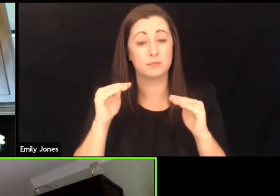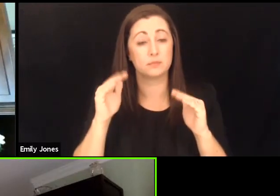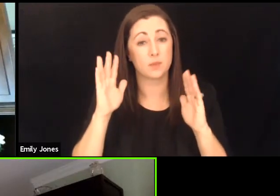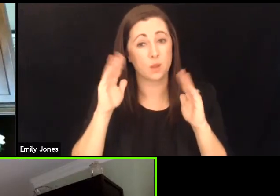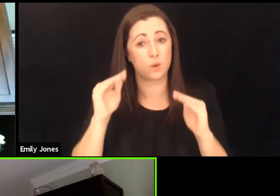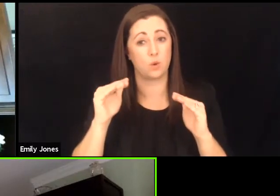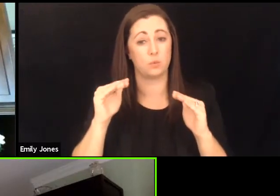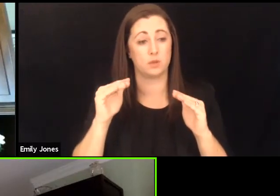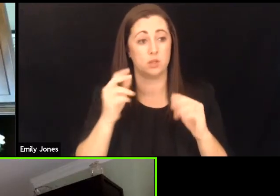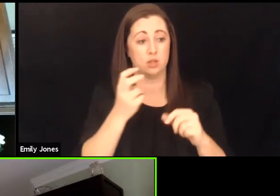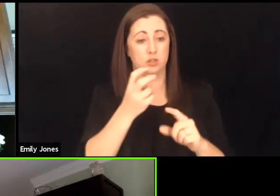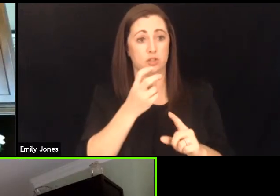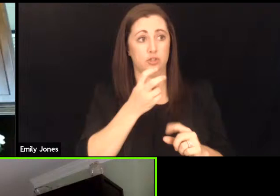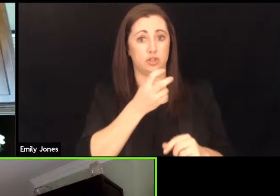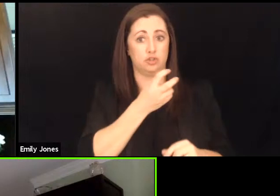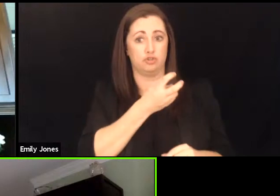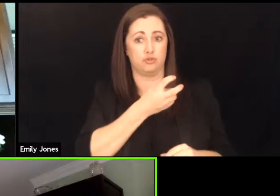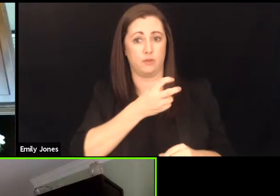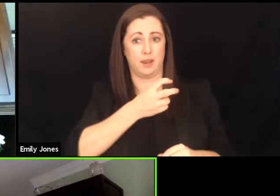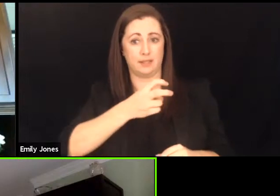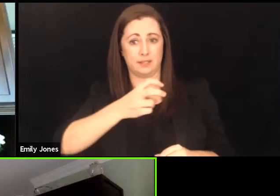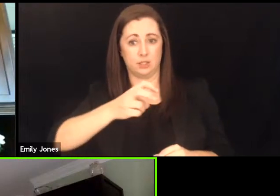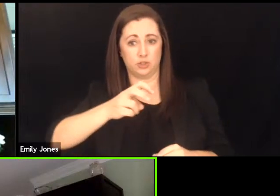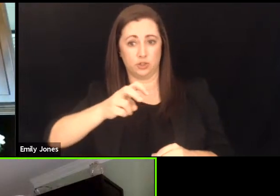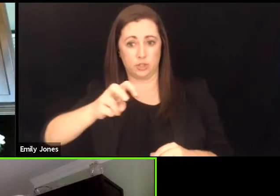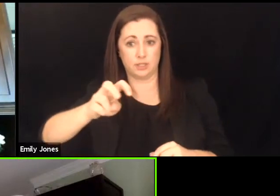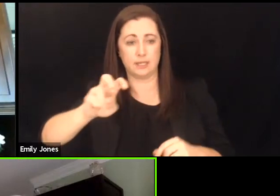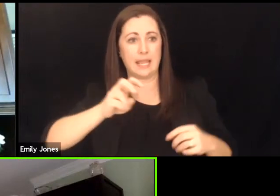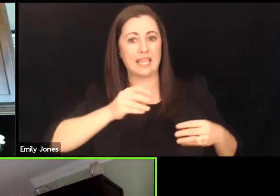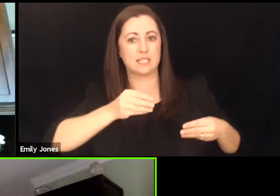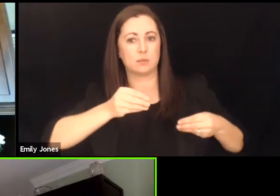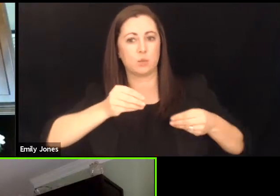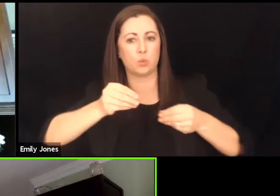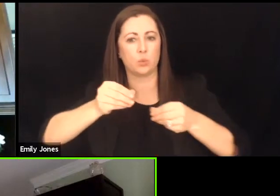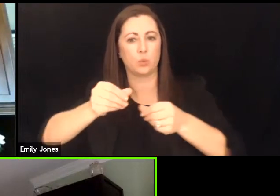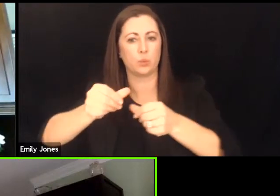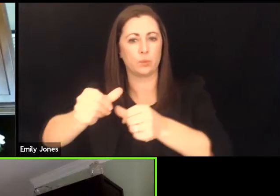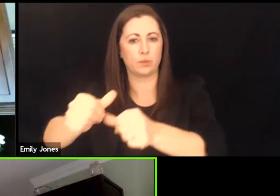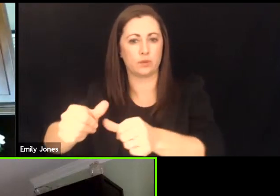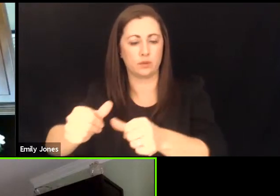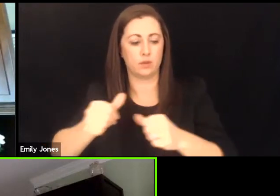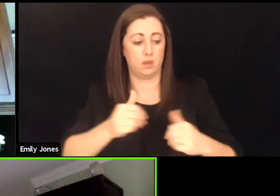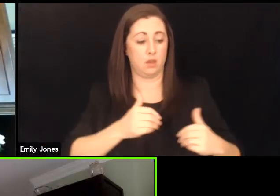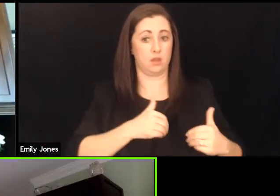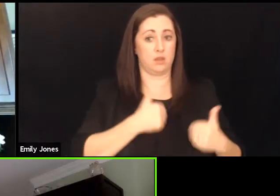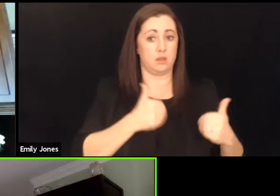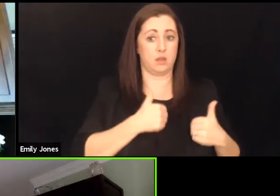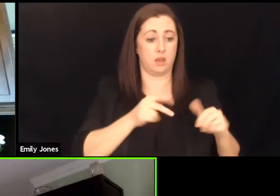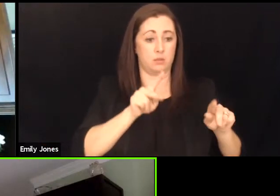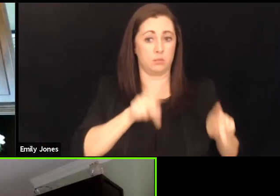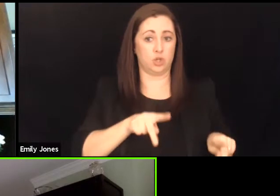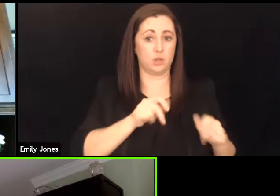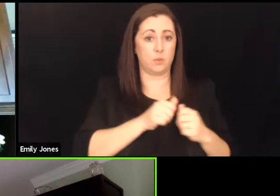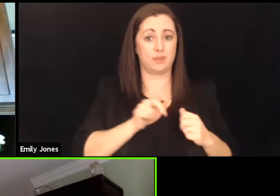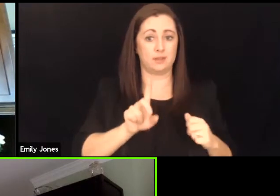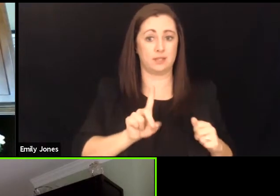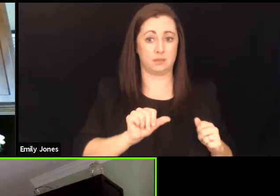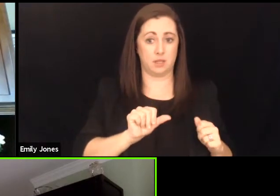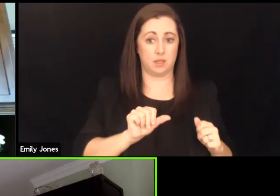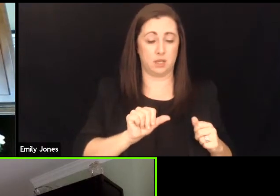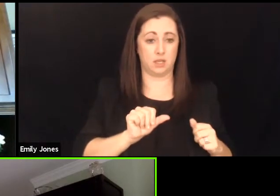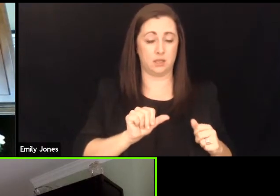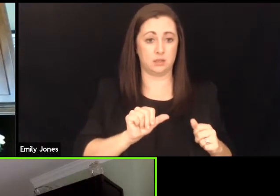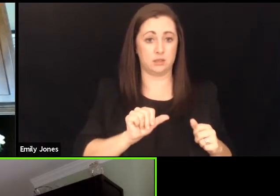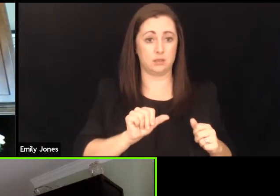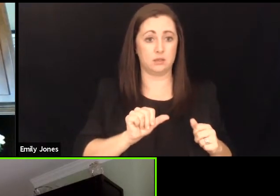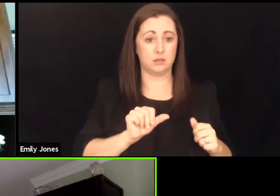a seamless transition in life for young persons with disabilities who